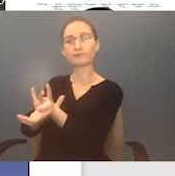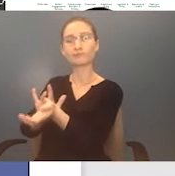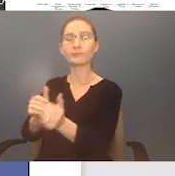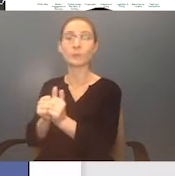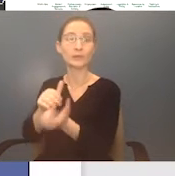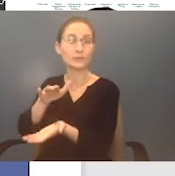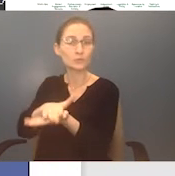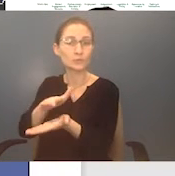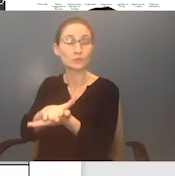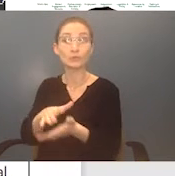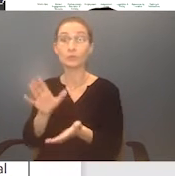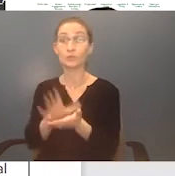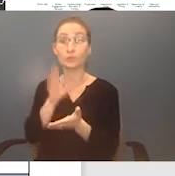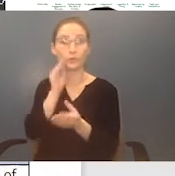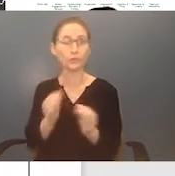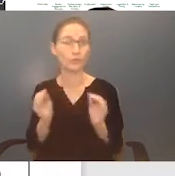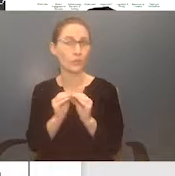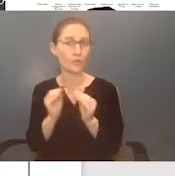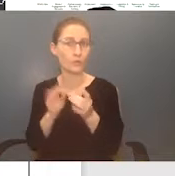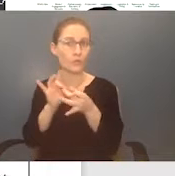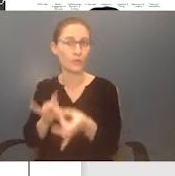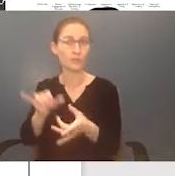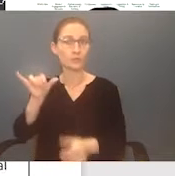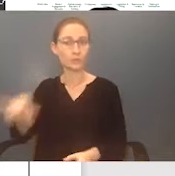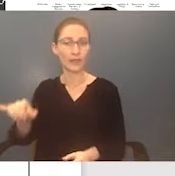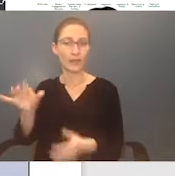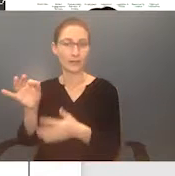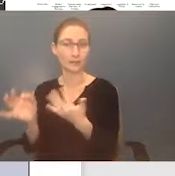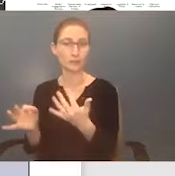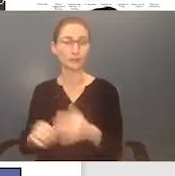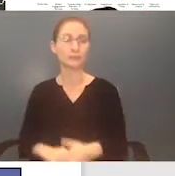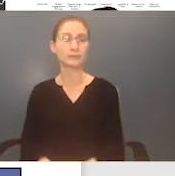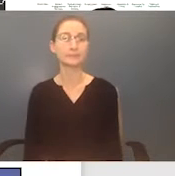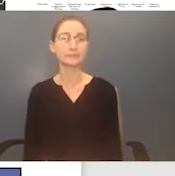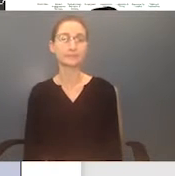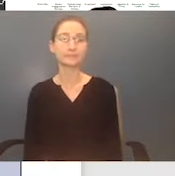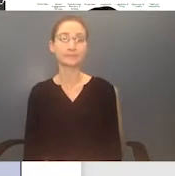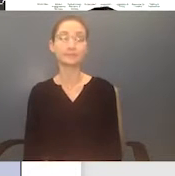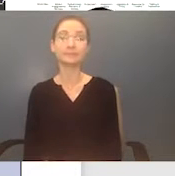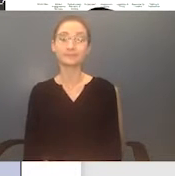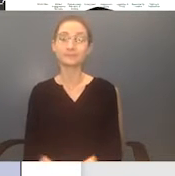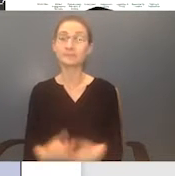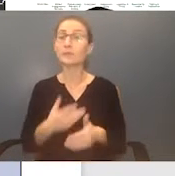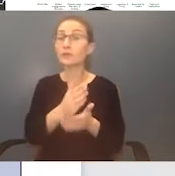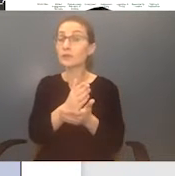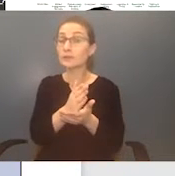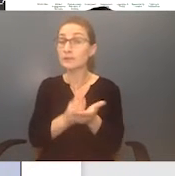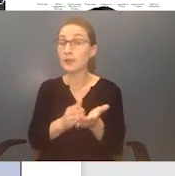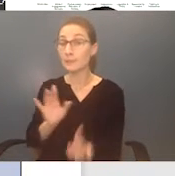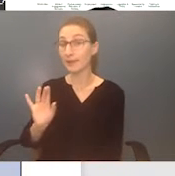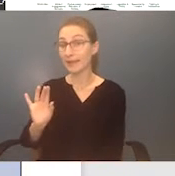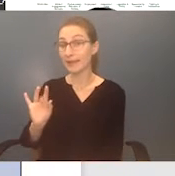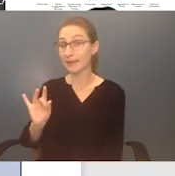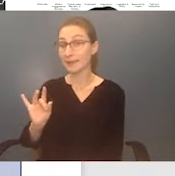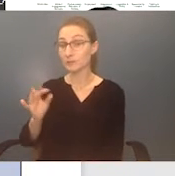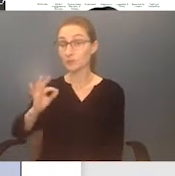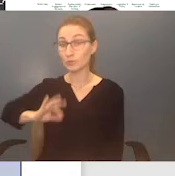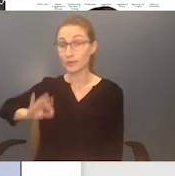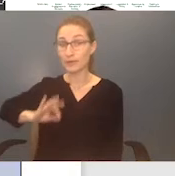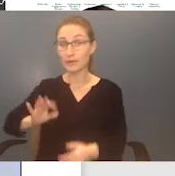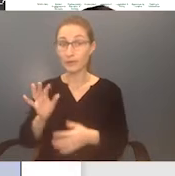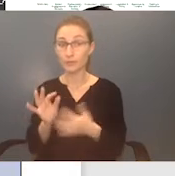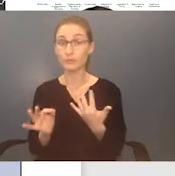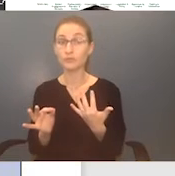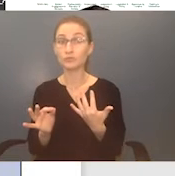daughter's school to know more about that. Also, there are some 18 credit options. There's the Excel,